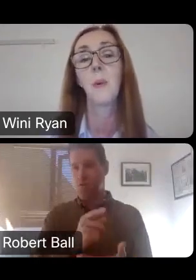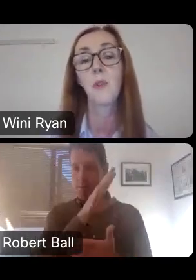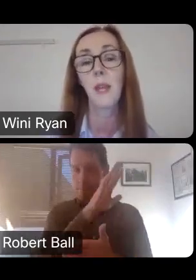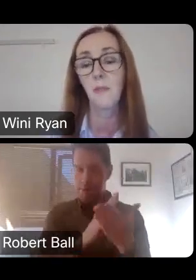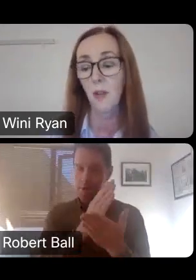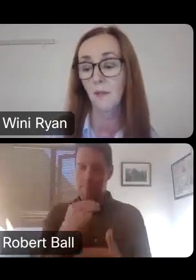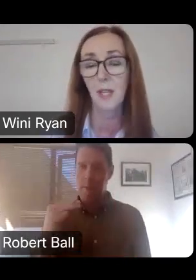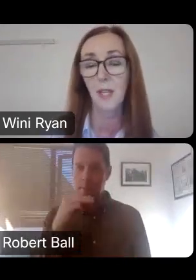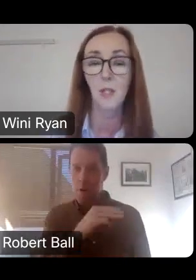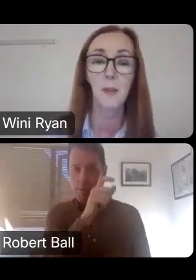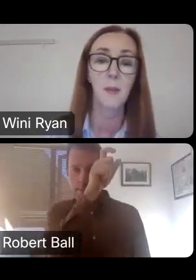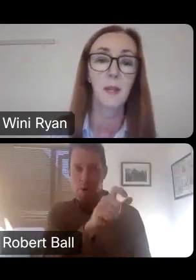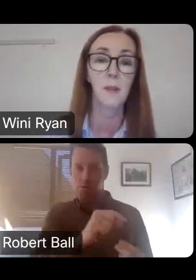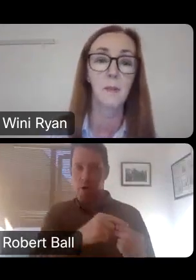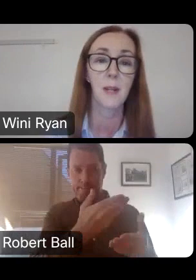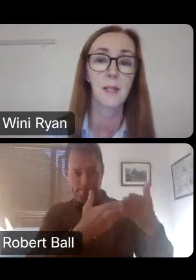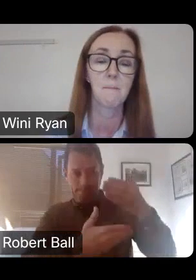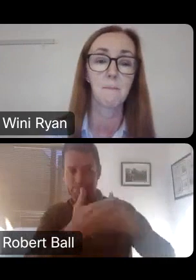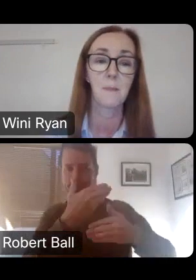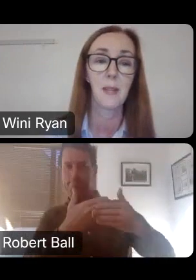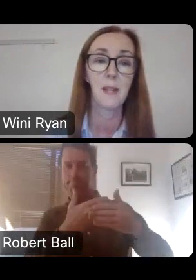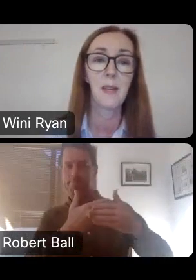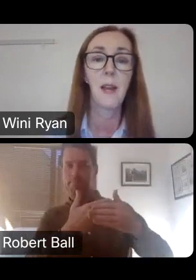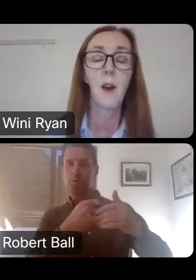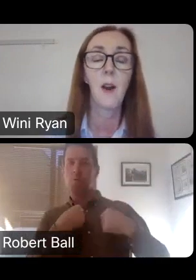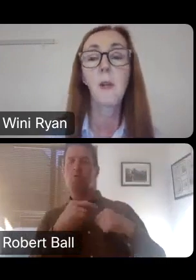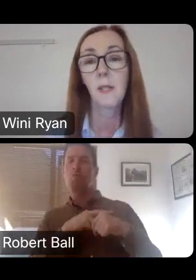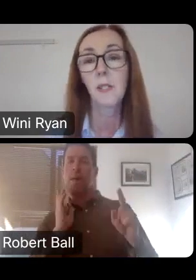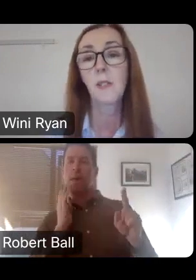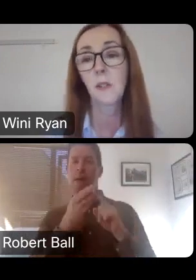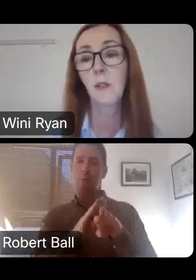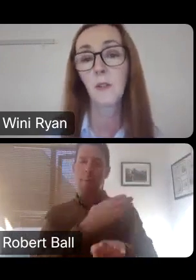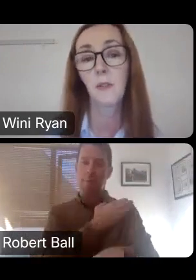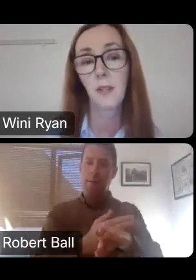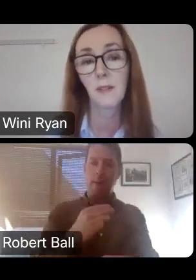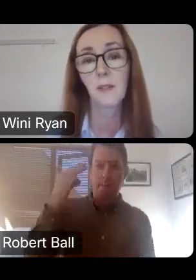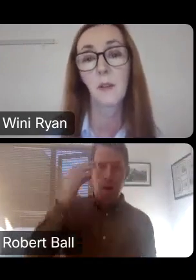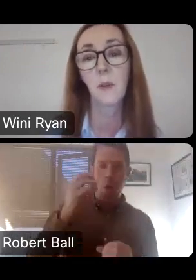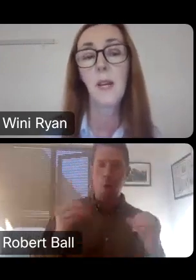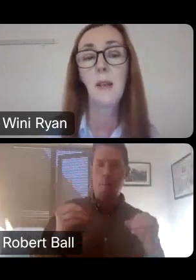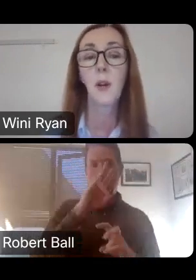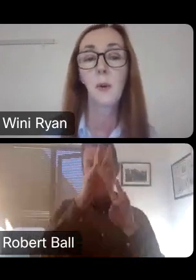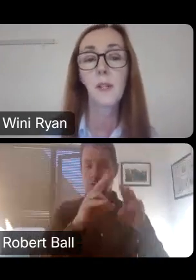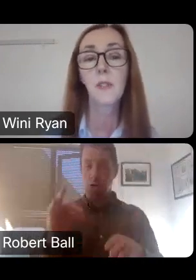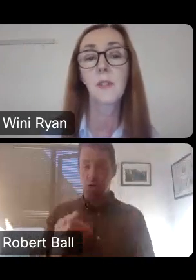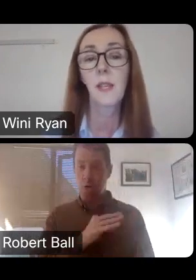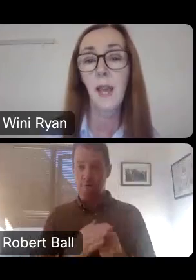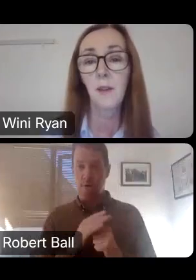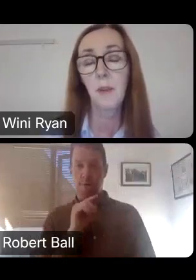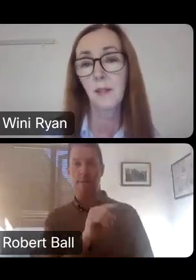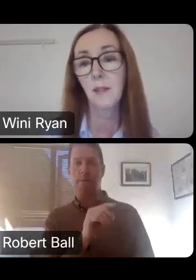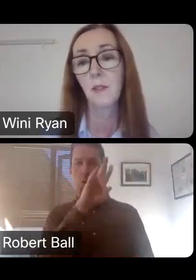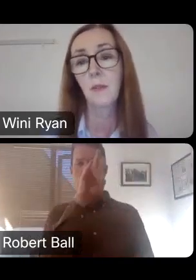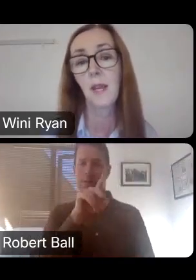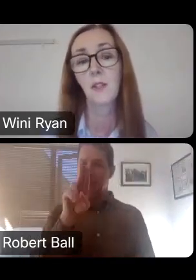So approaching every conversation with a beginner's mind. Open questions are good for this. So they're questions that cannot